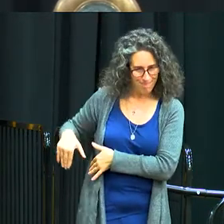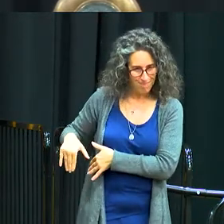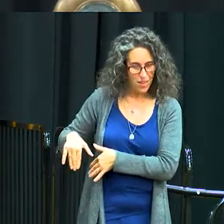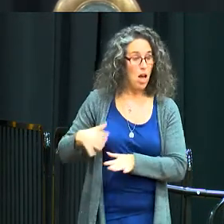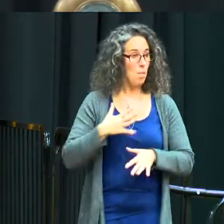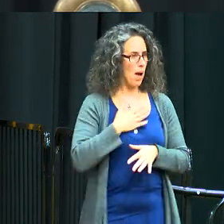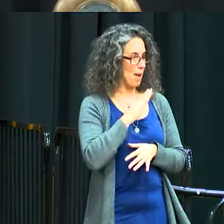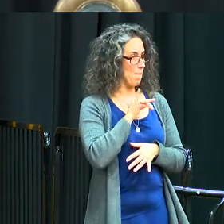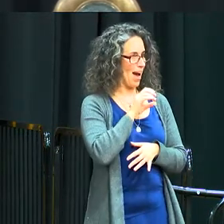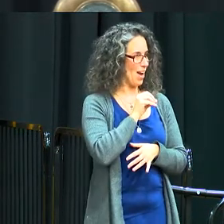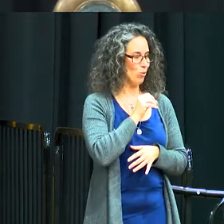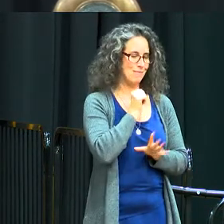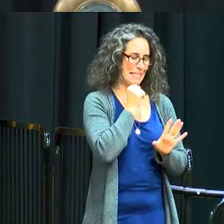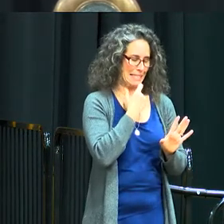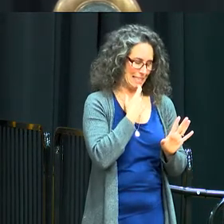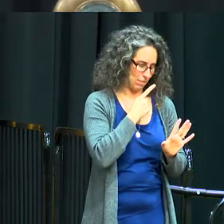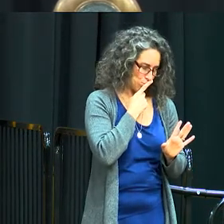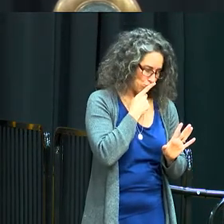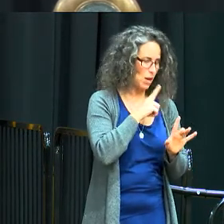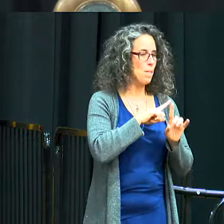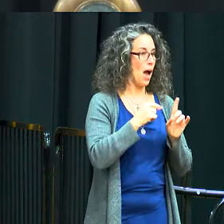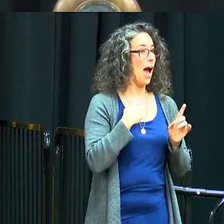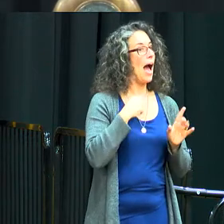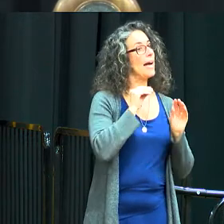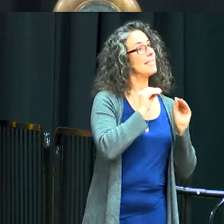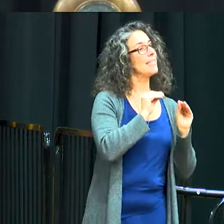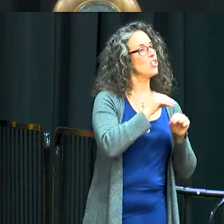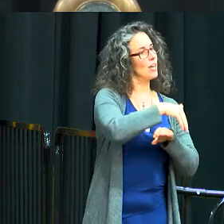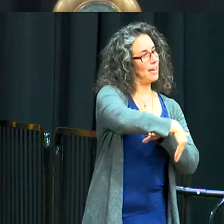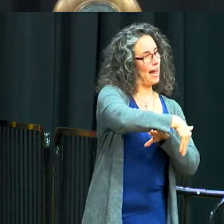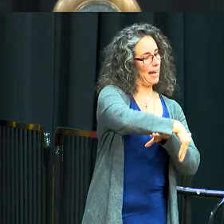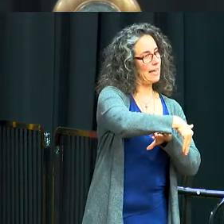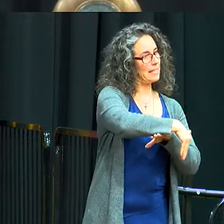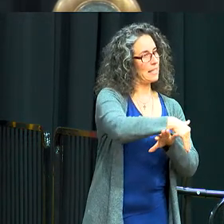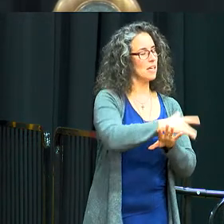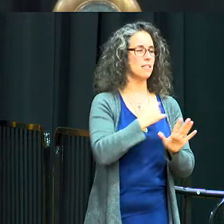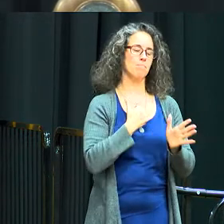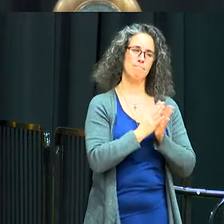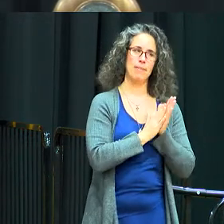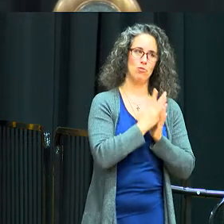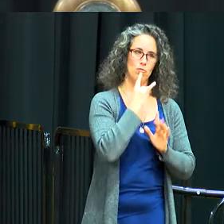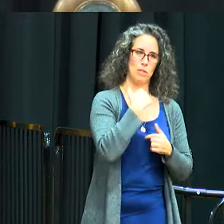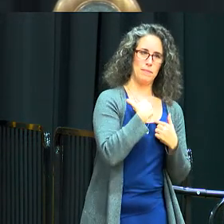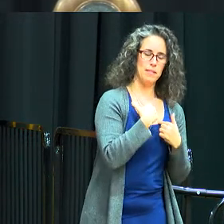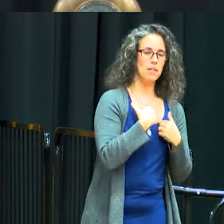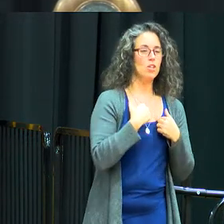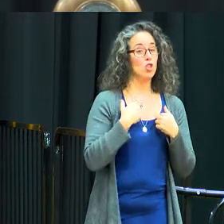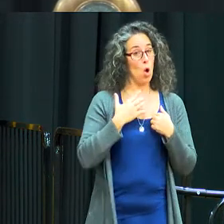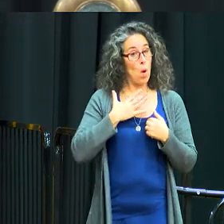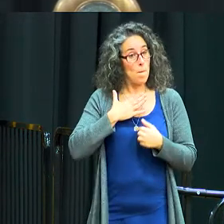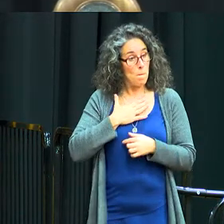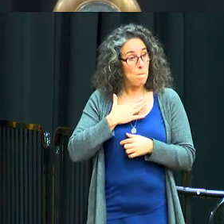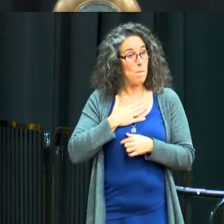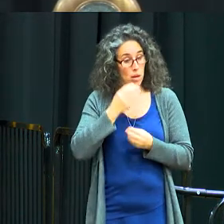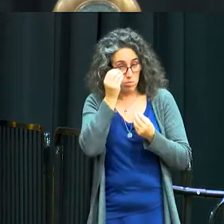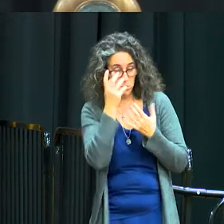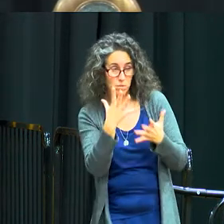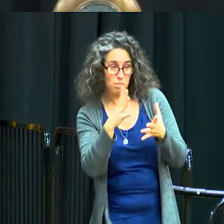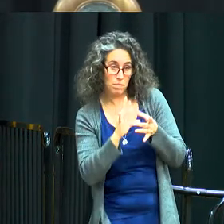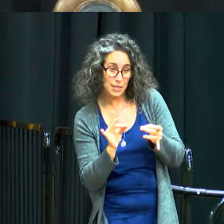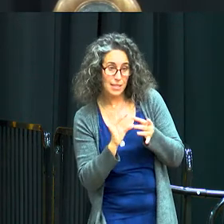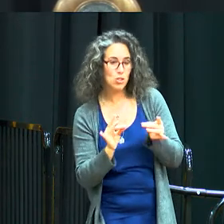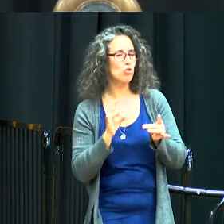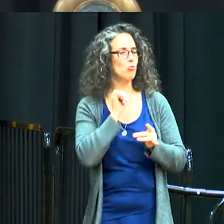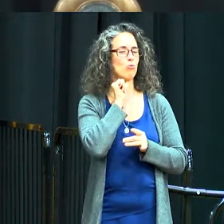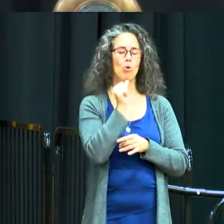my bio, I actually do teach at night. That was another passion of mine. So my message to you is don't limit yourself. Try things as you